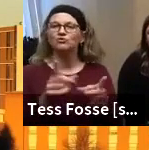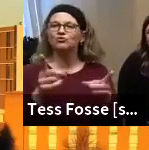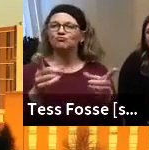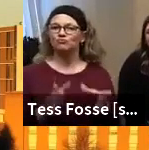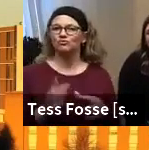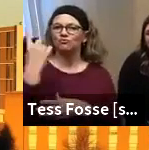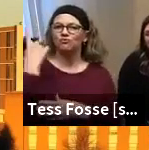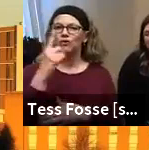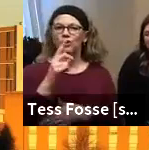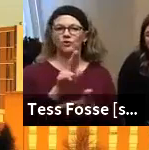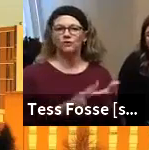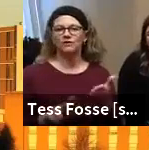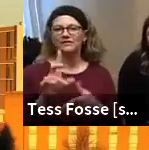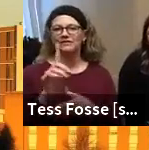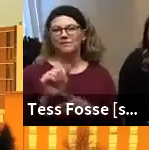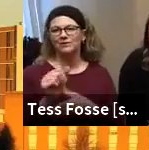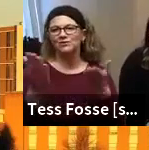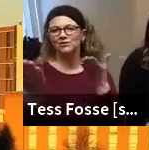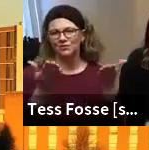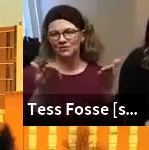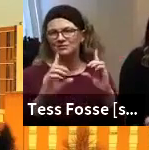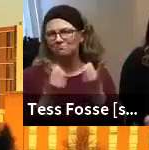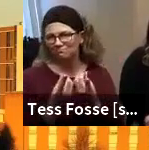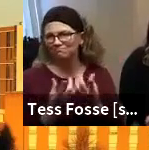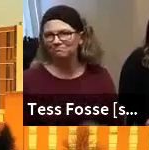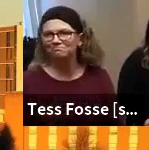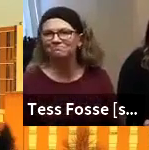director of University Disability Services.